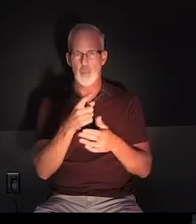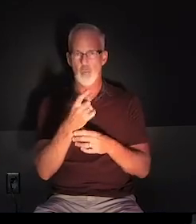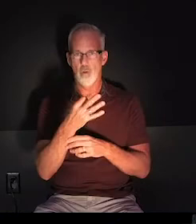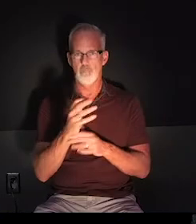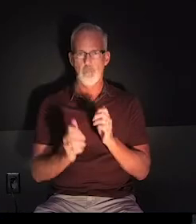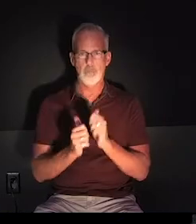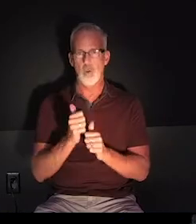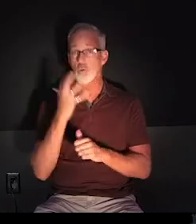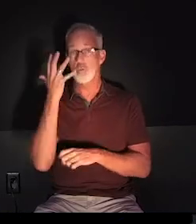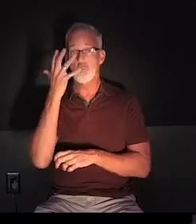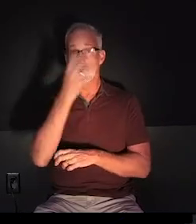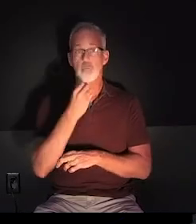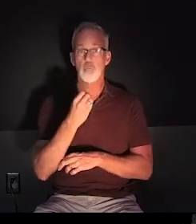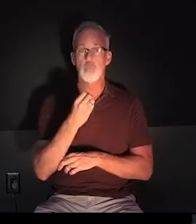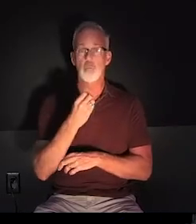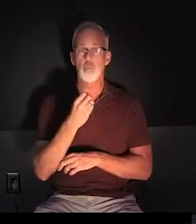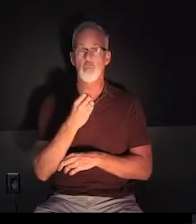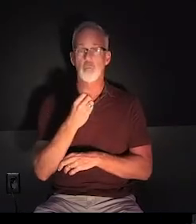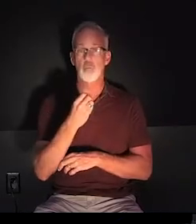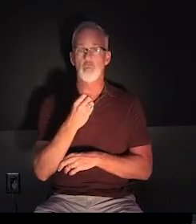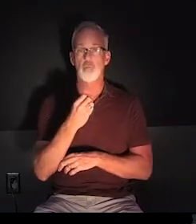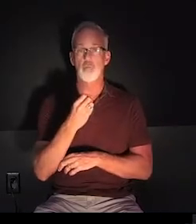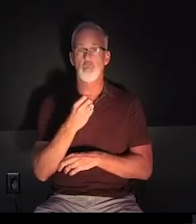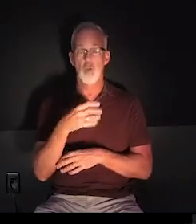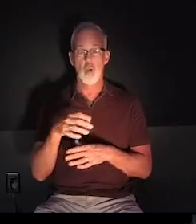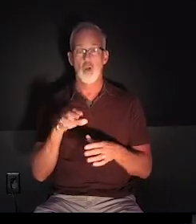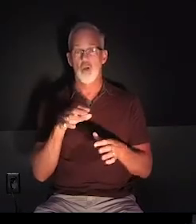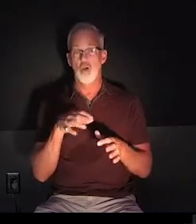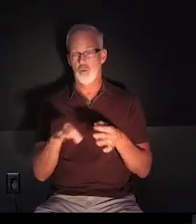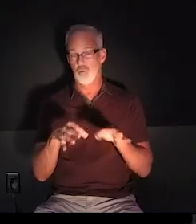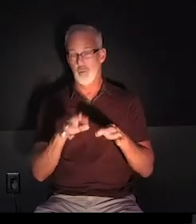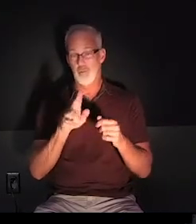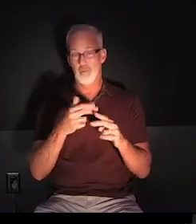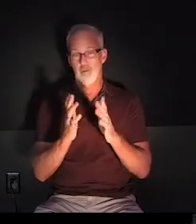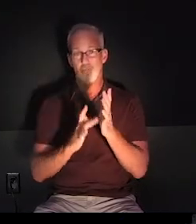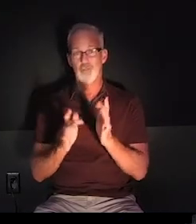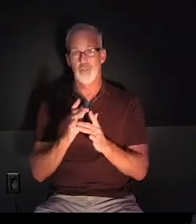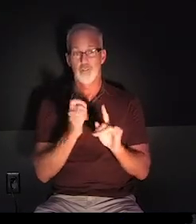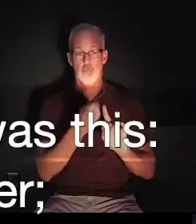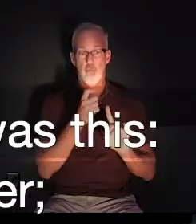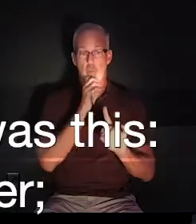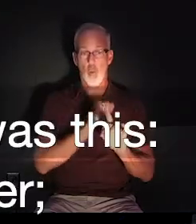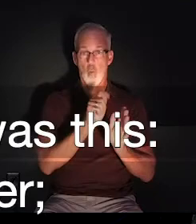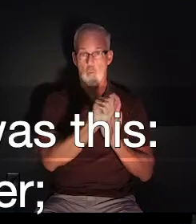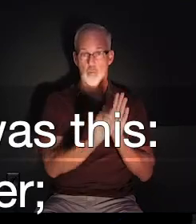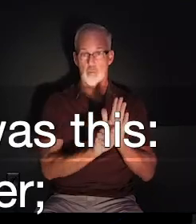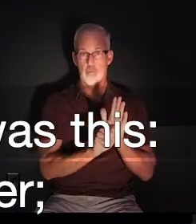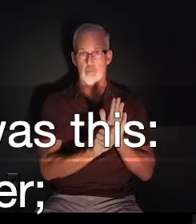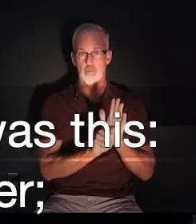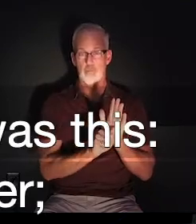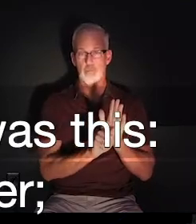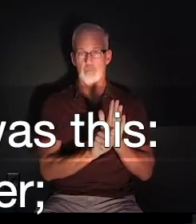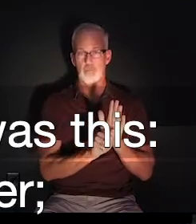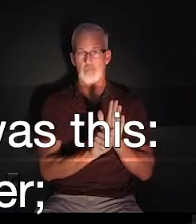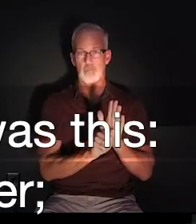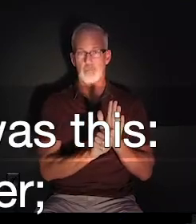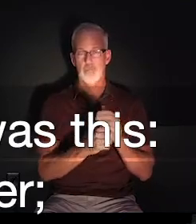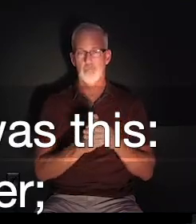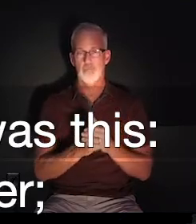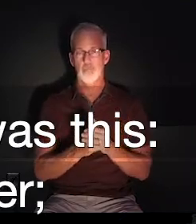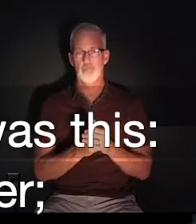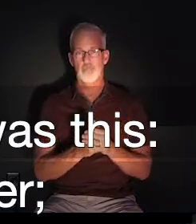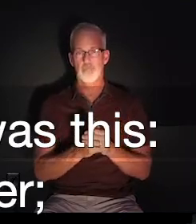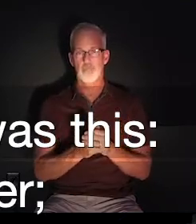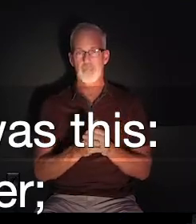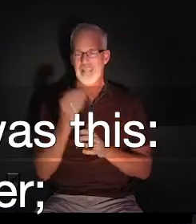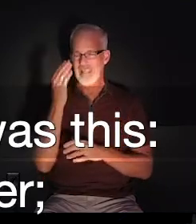most beautiful pictures, the description of the Old Testament about Jesus. Listen what he said. And he was led as a